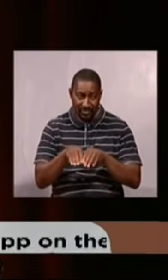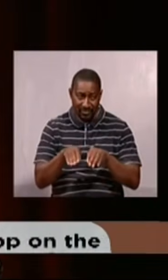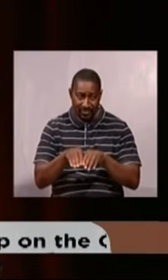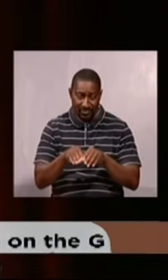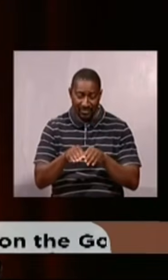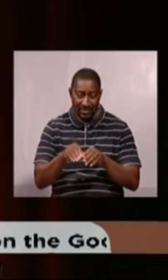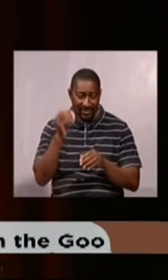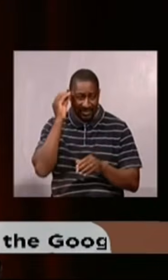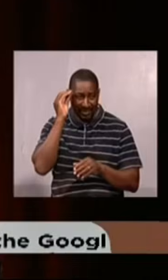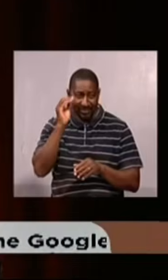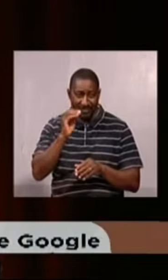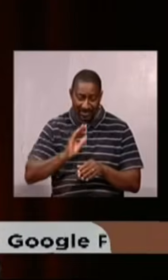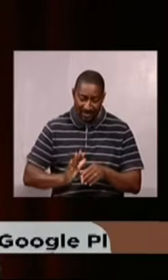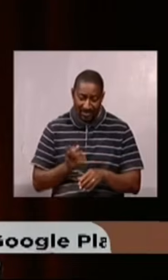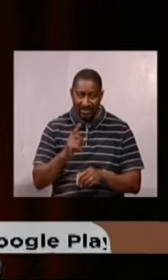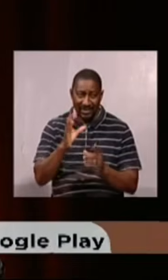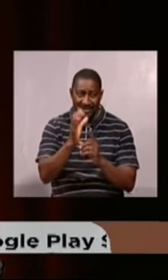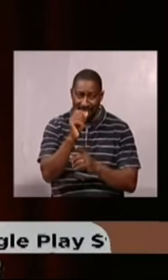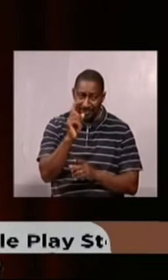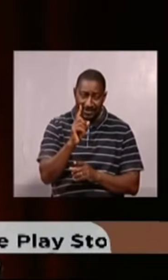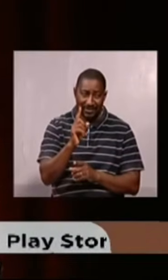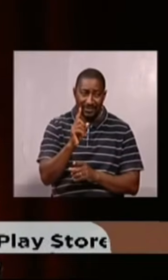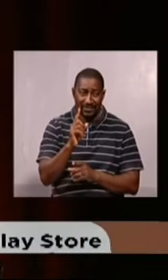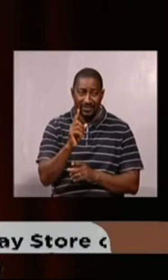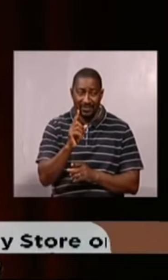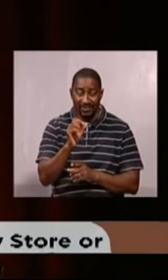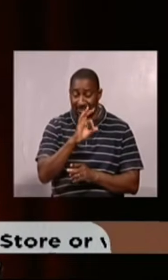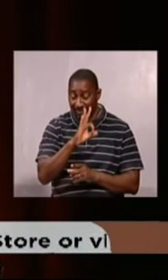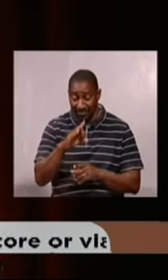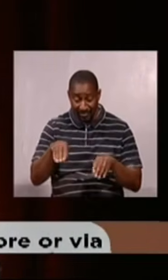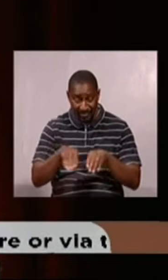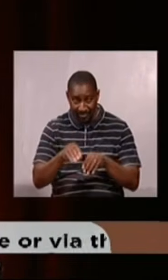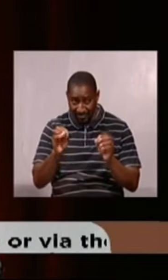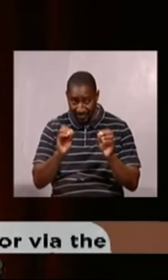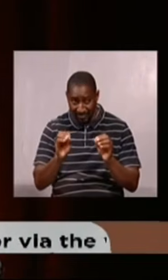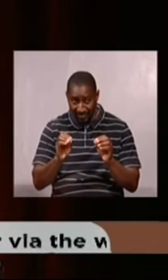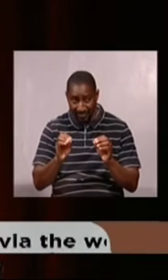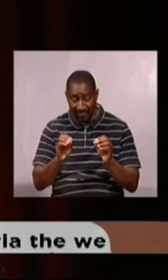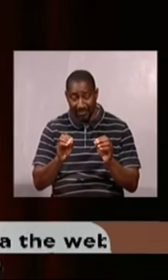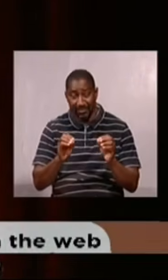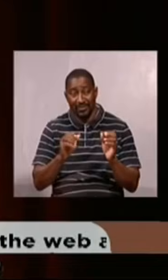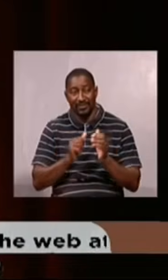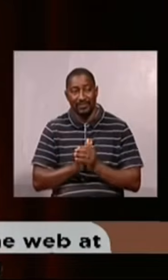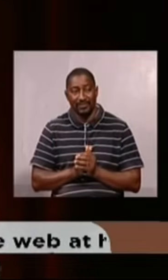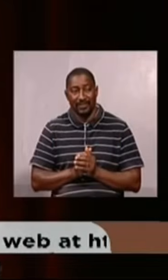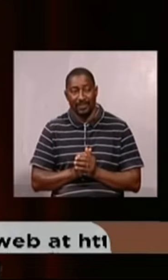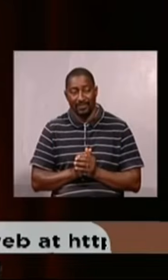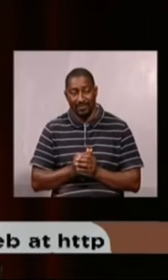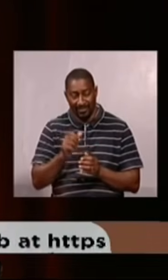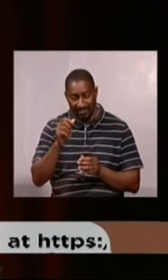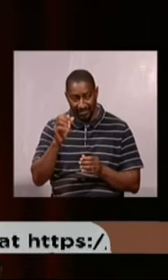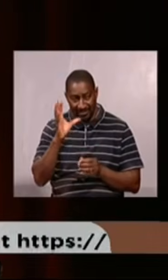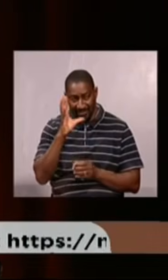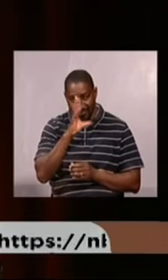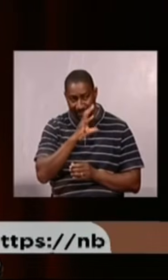want to achieve, and how do we assess that? And the moment we don't do that at the beginning of any marketing online campaign, we've missed the